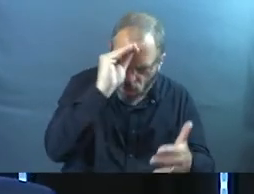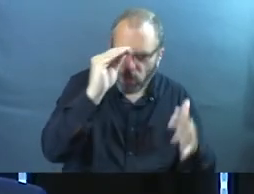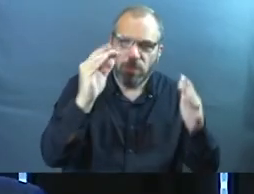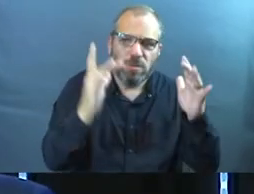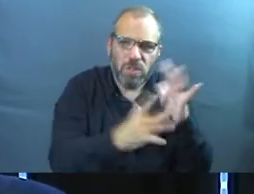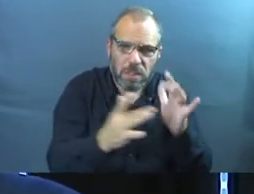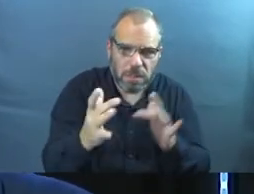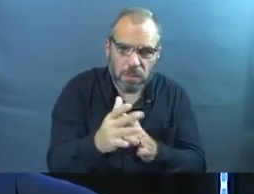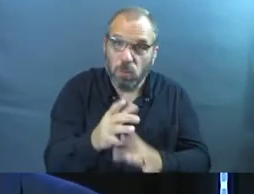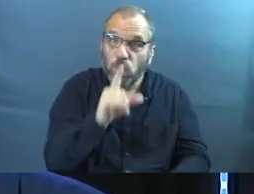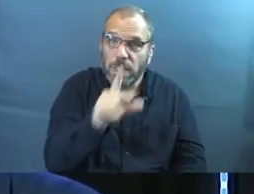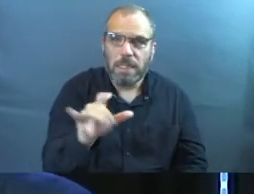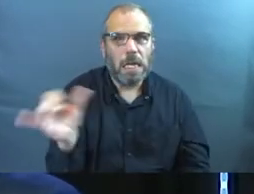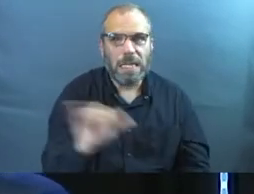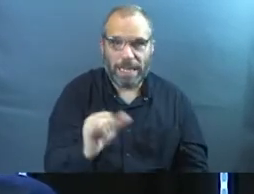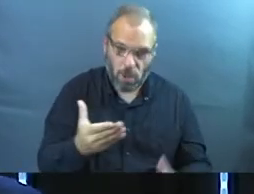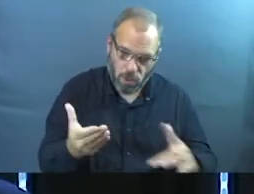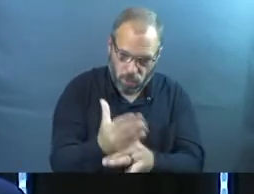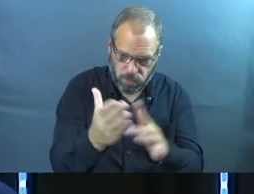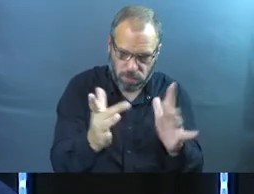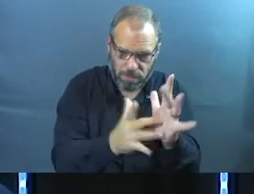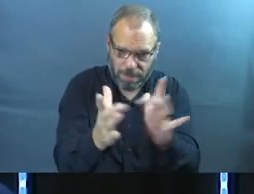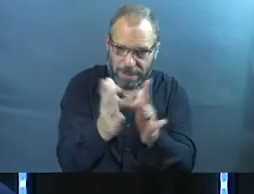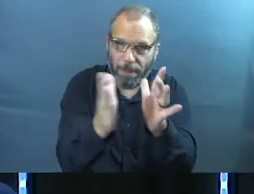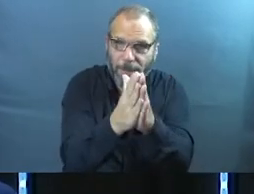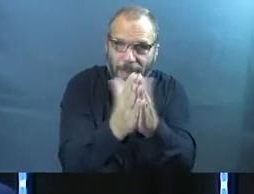Jesus is actually like.